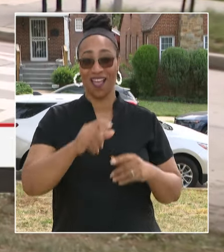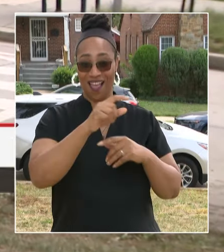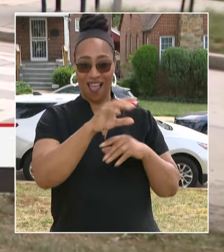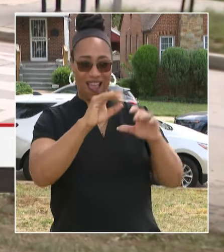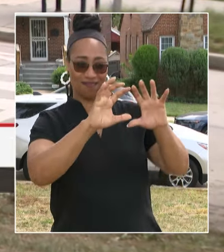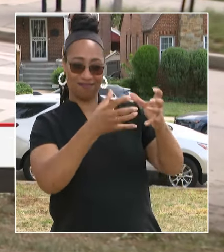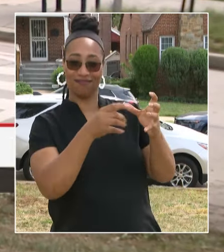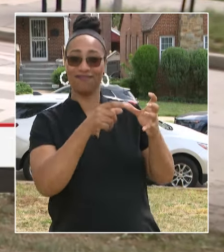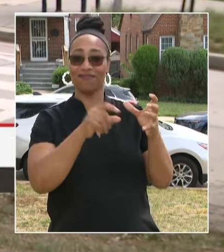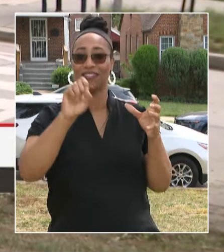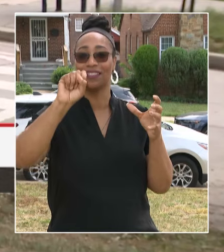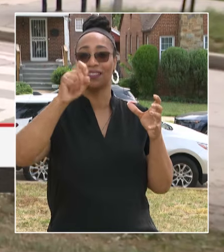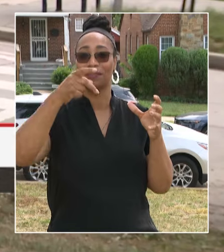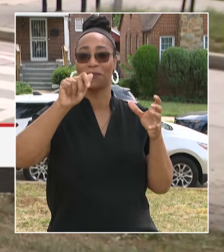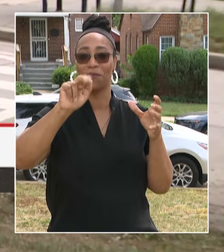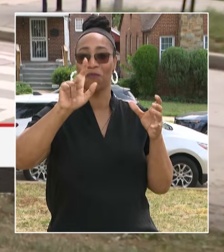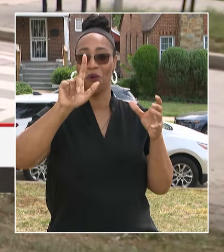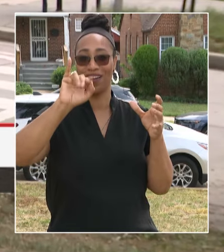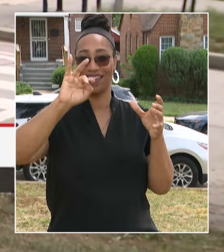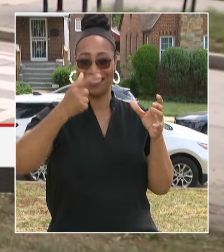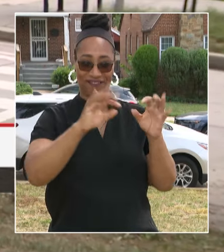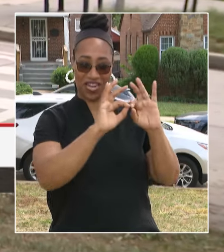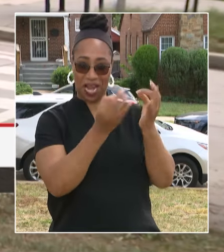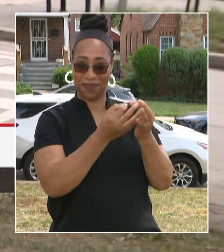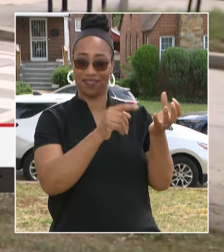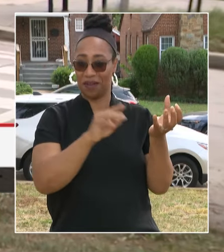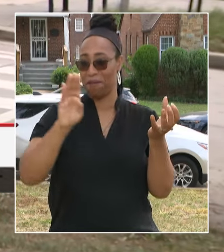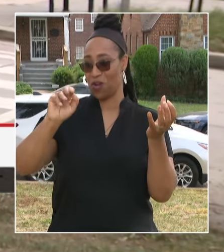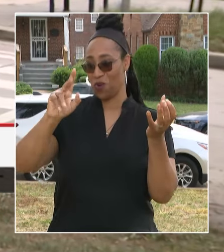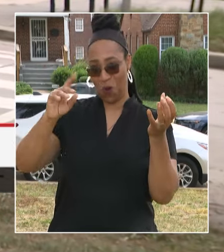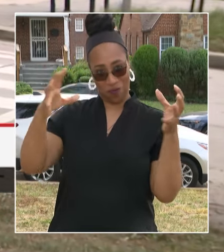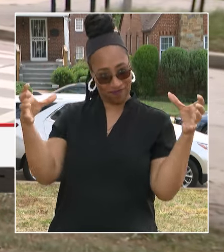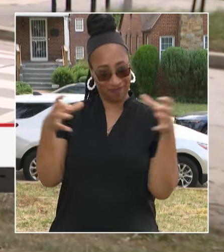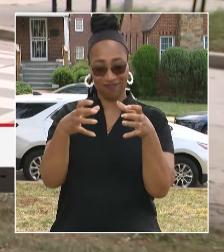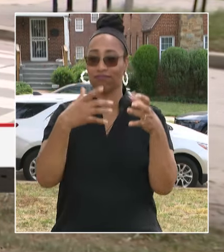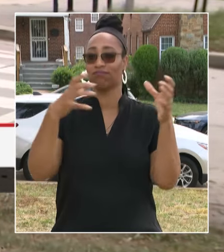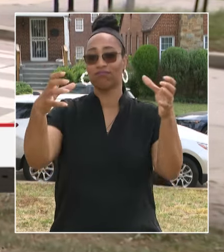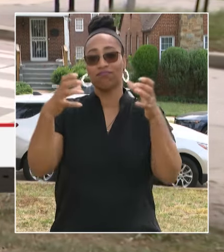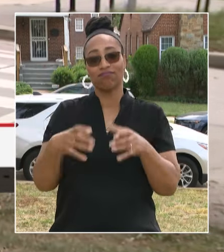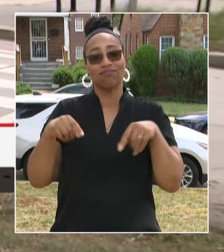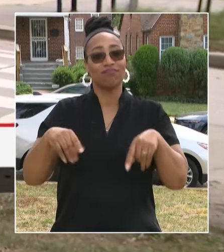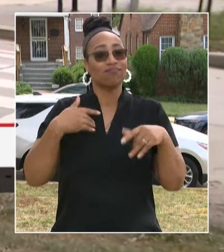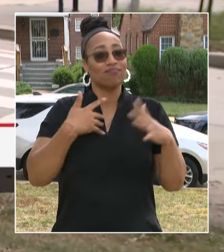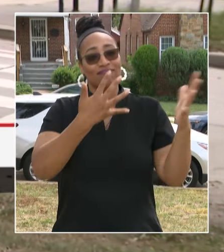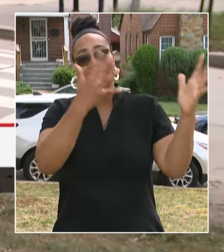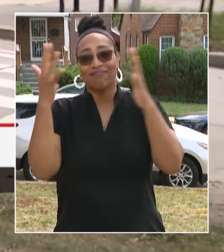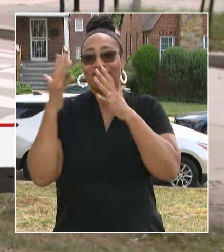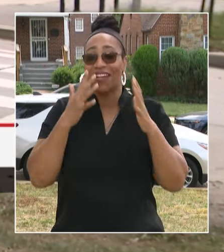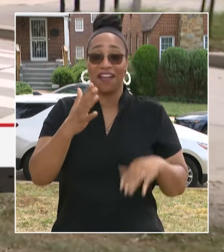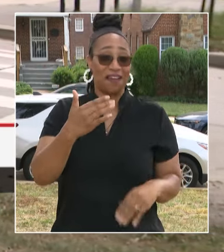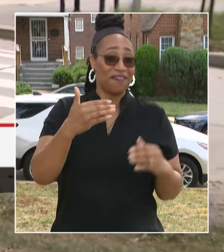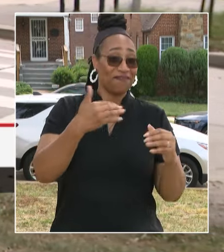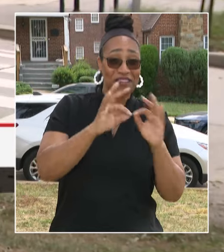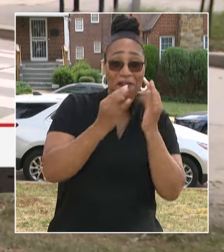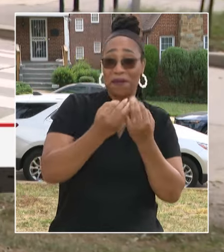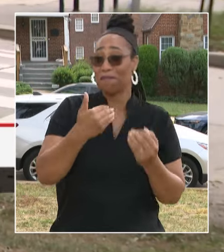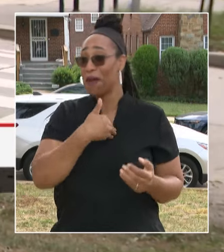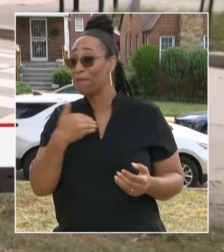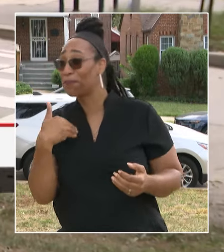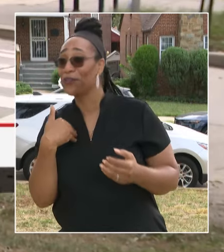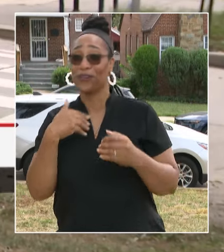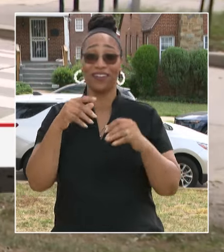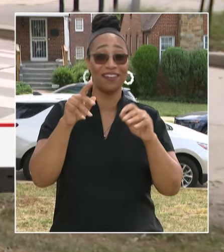Amelia Garrido, Damian Garrido, Dr. Emanuel Yeoman, and Deirdre Spaulding Yeoman. I also